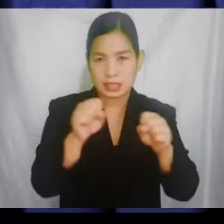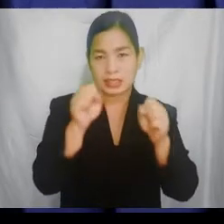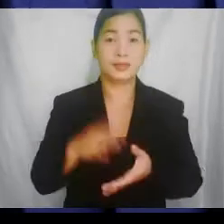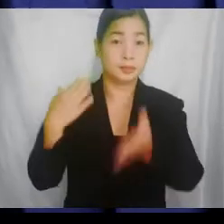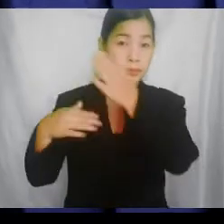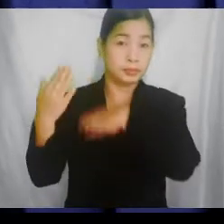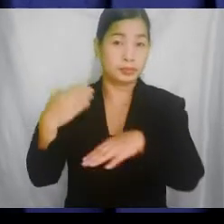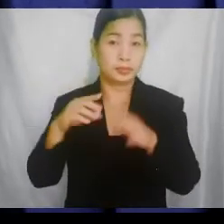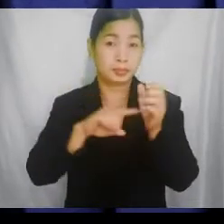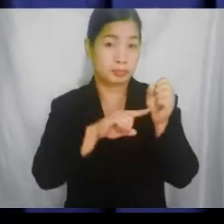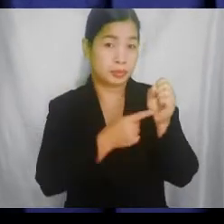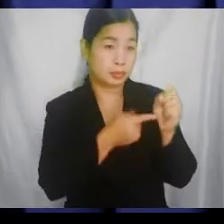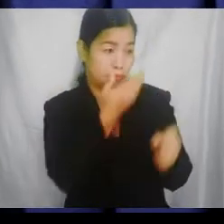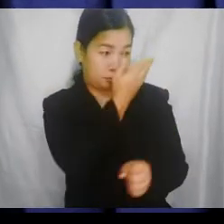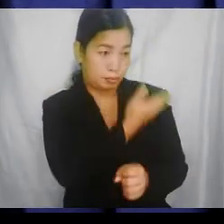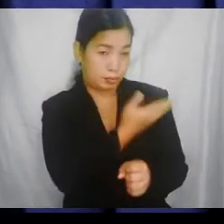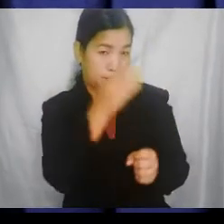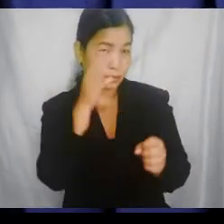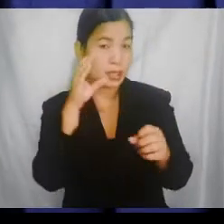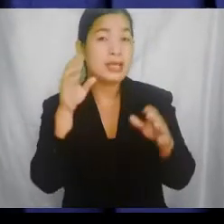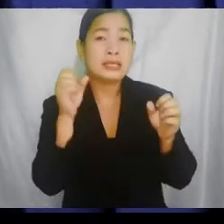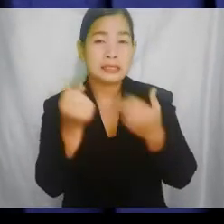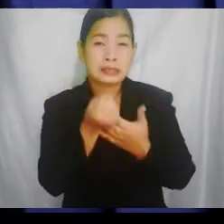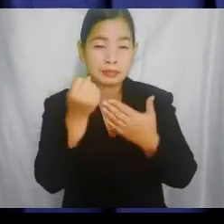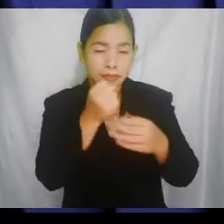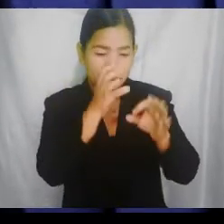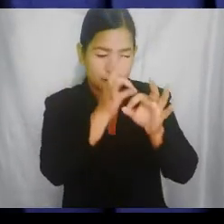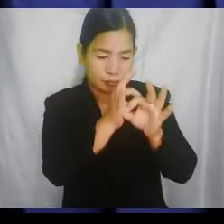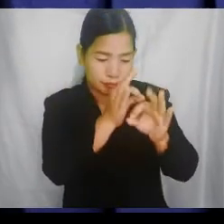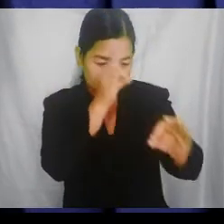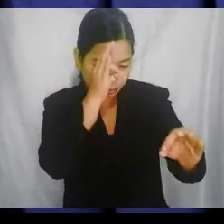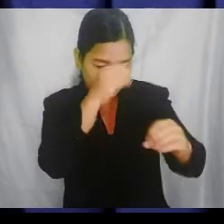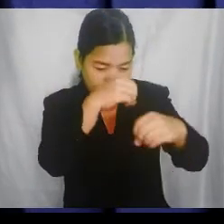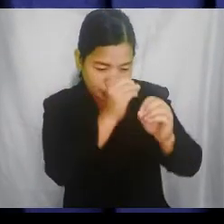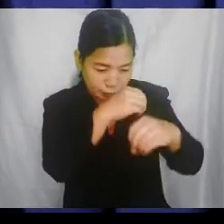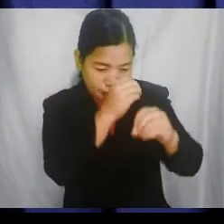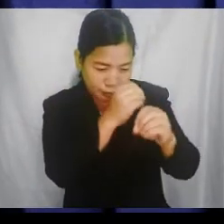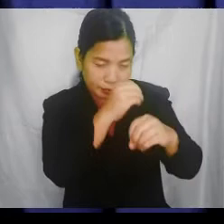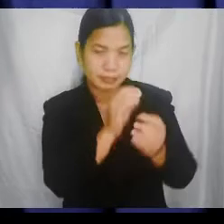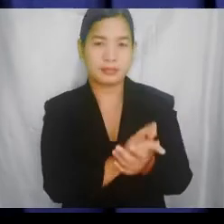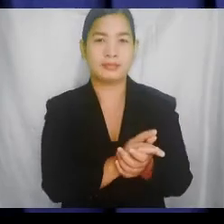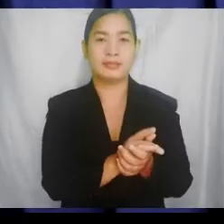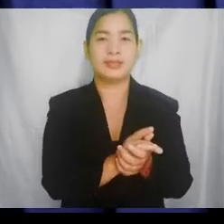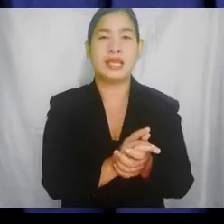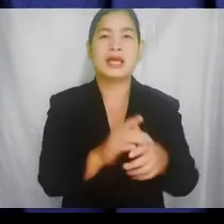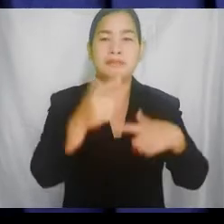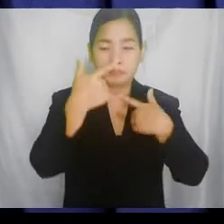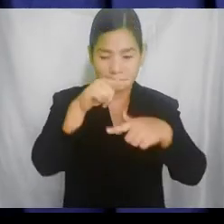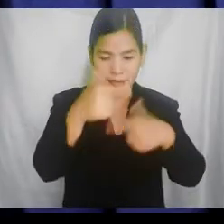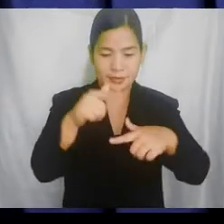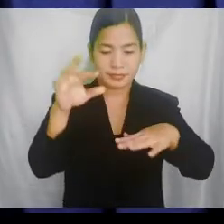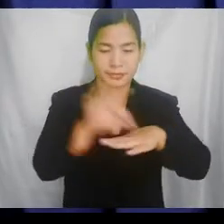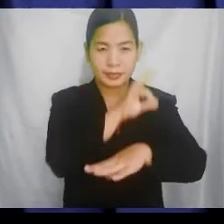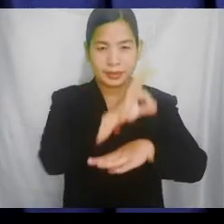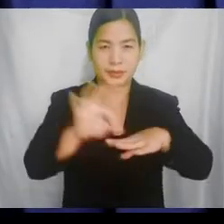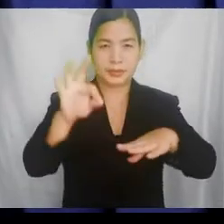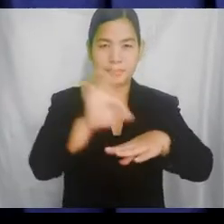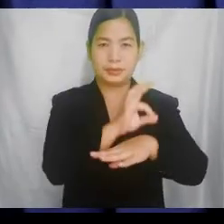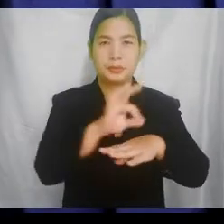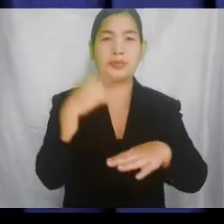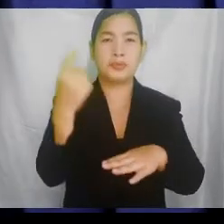Starting with a simple tube with a very limited functions to complex one with up to 14 million